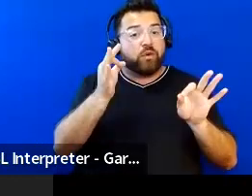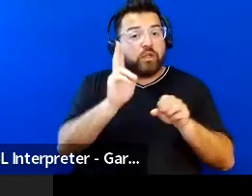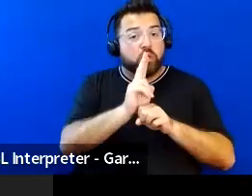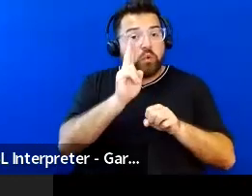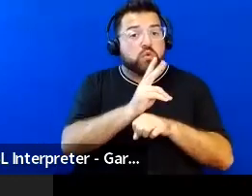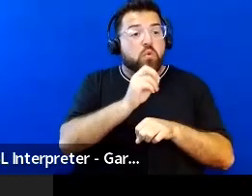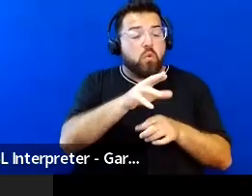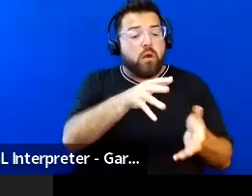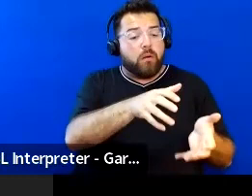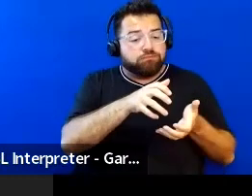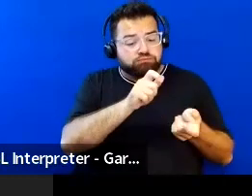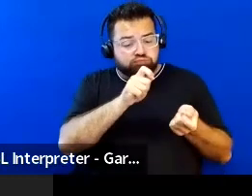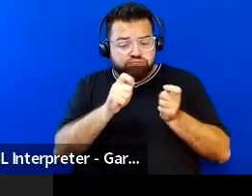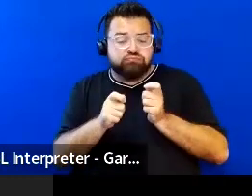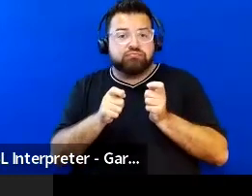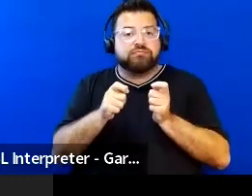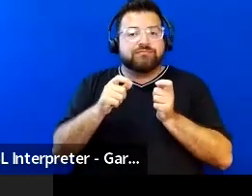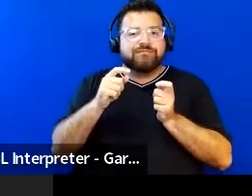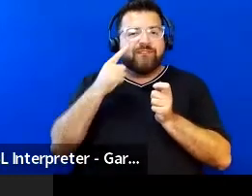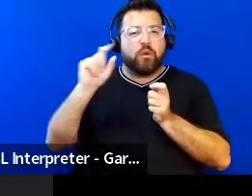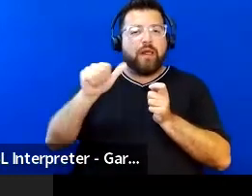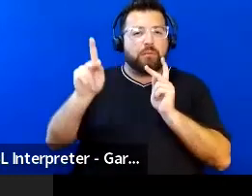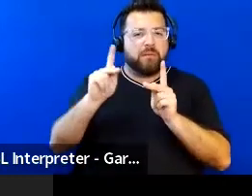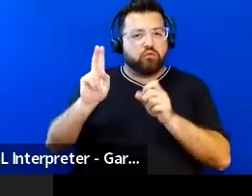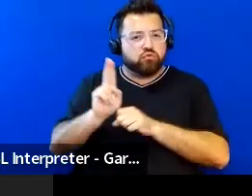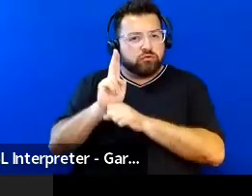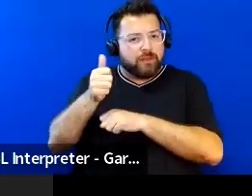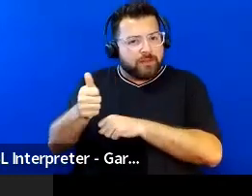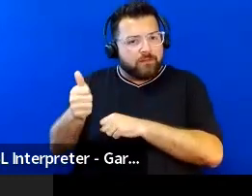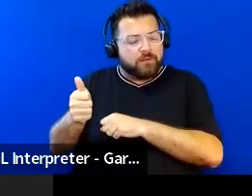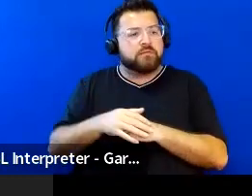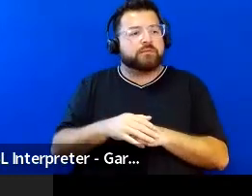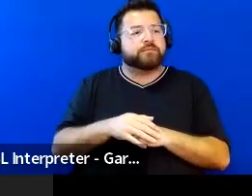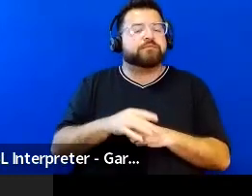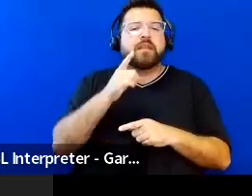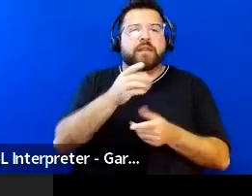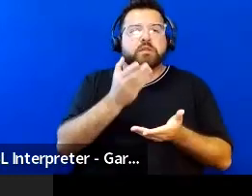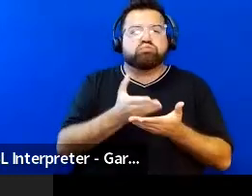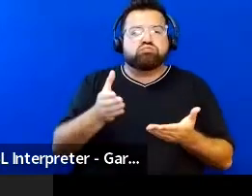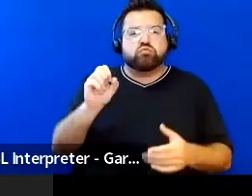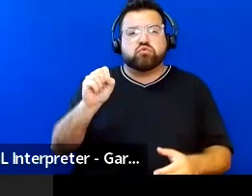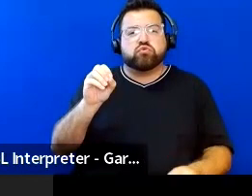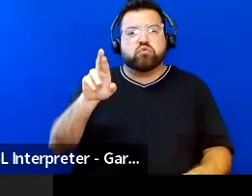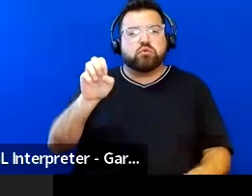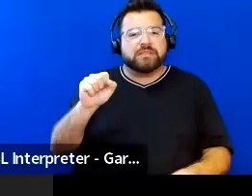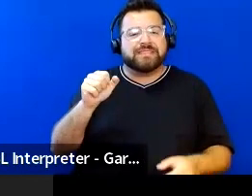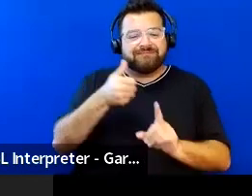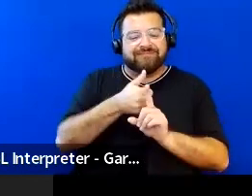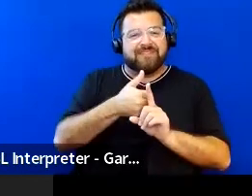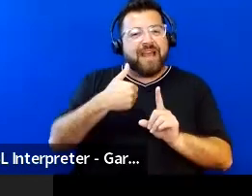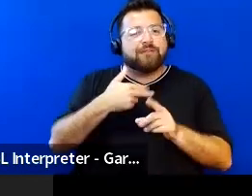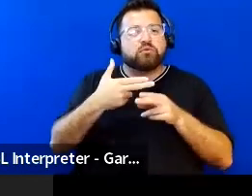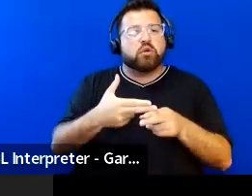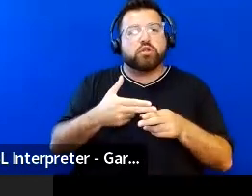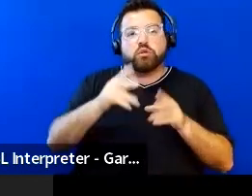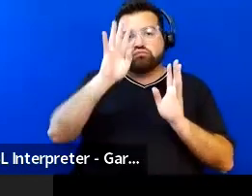by others. And they are sources that have what's called a Creative Commons license on them. And a